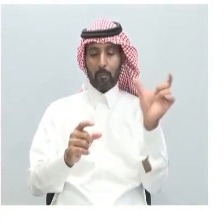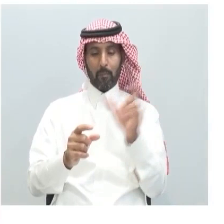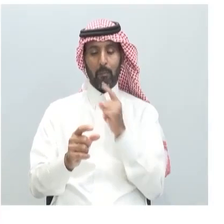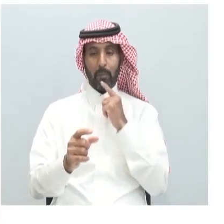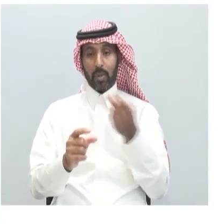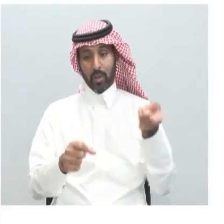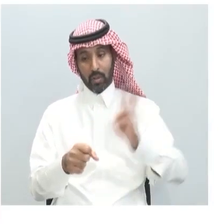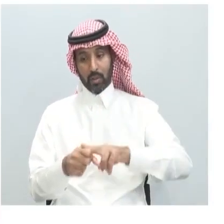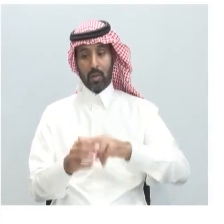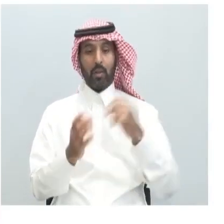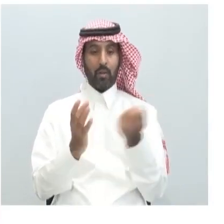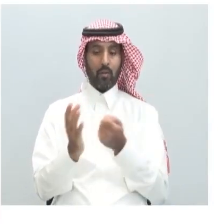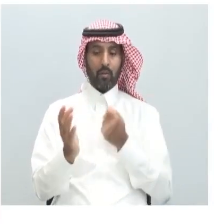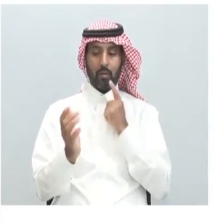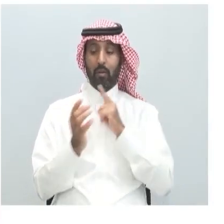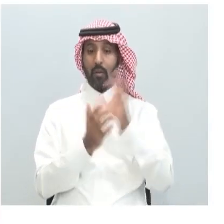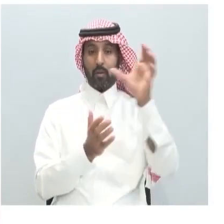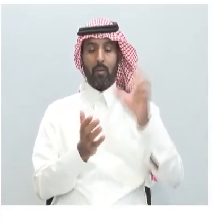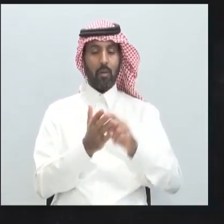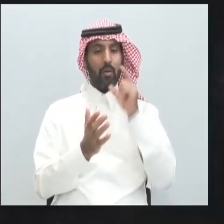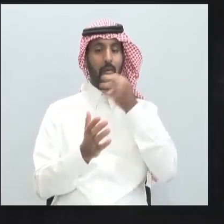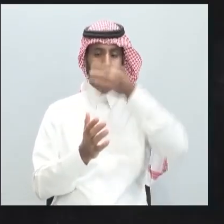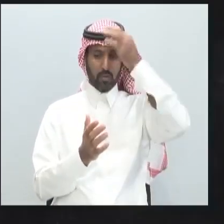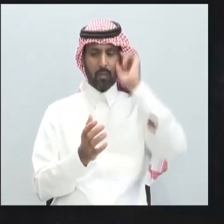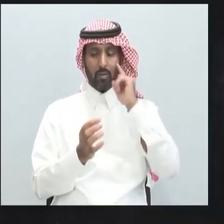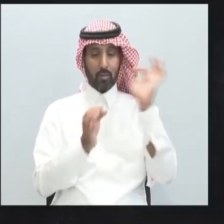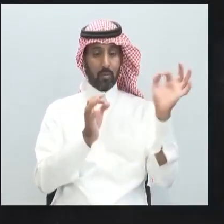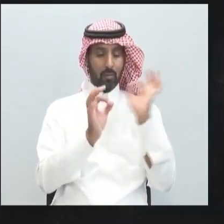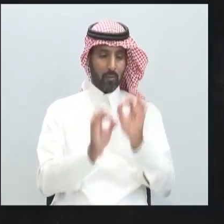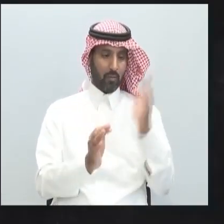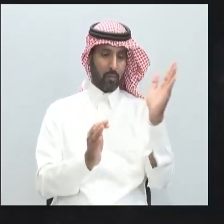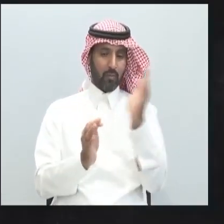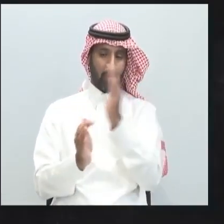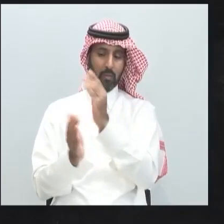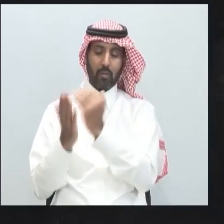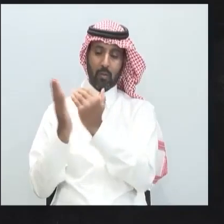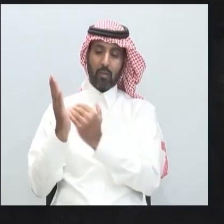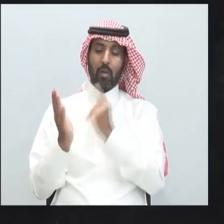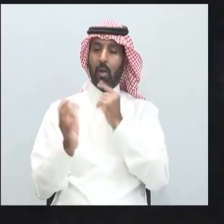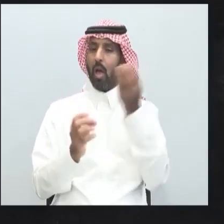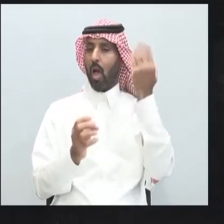be rewriting these sentences, putting the adjectives in the correct order